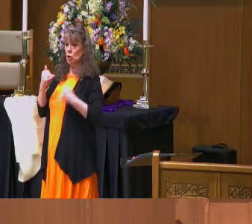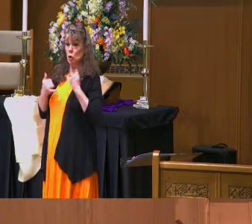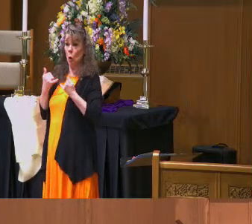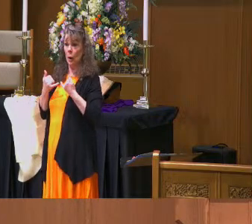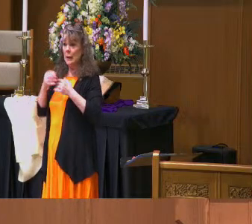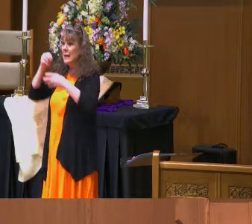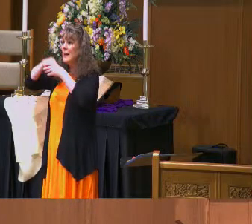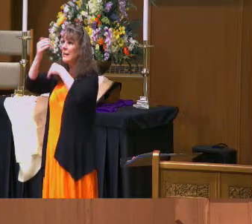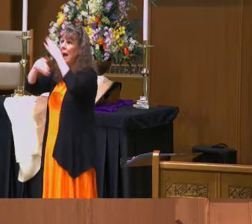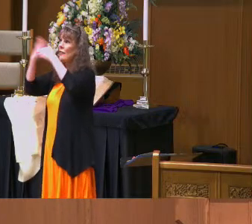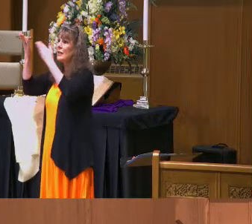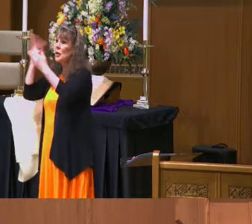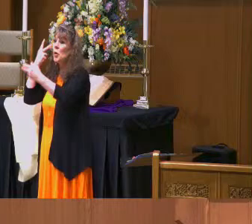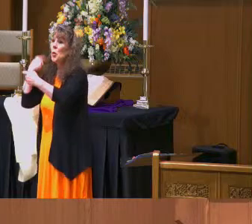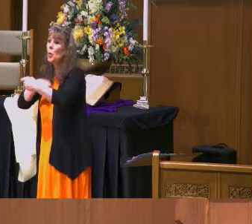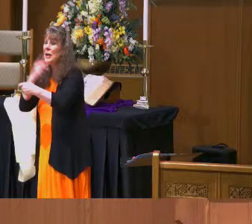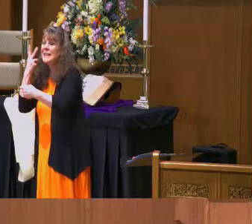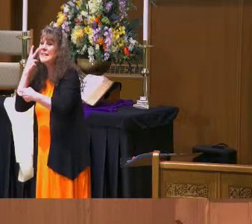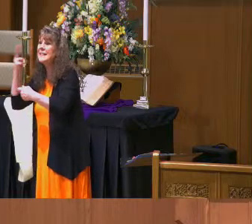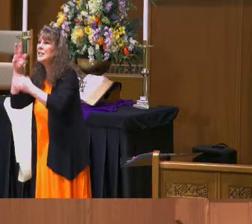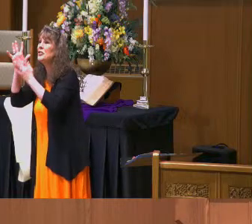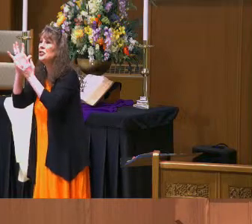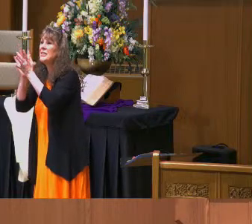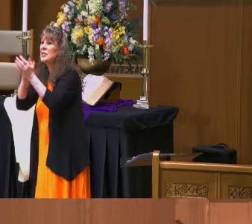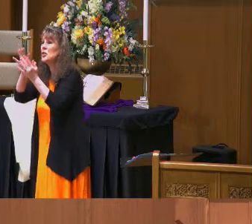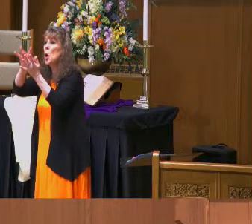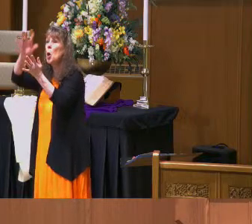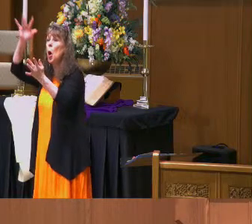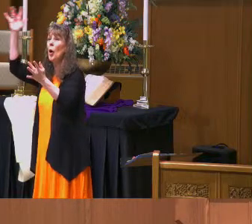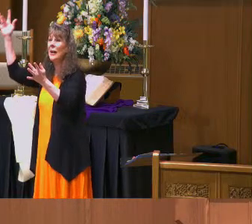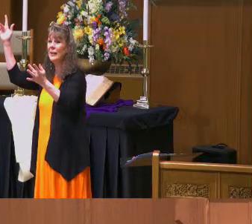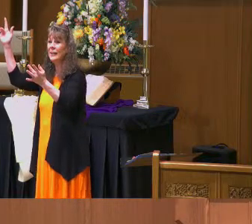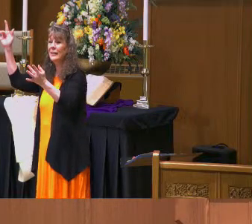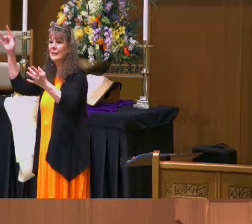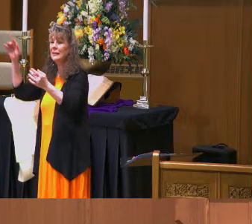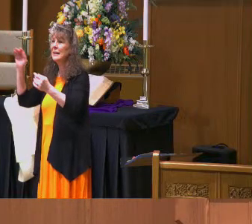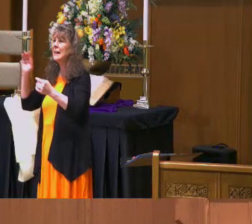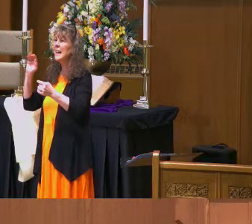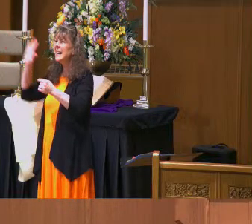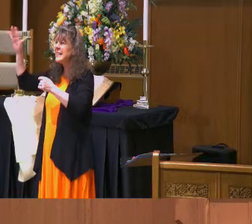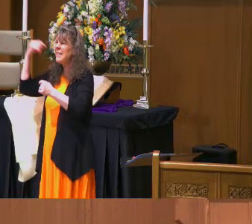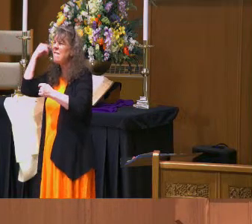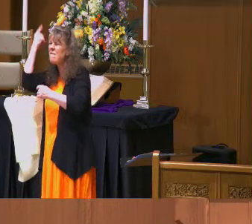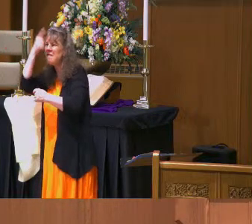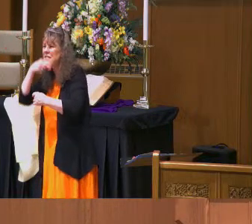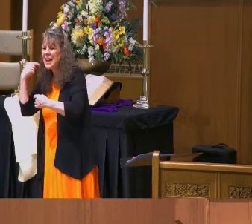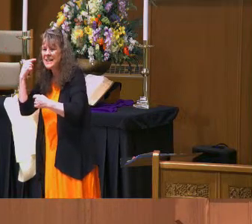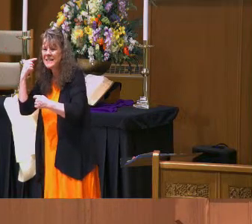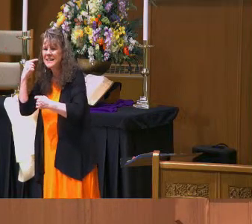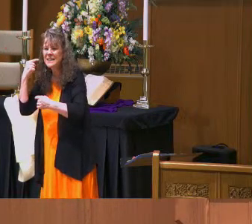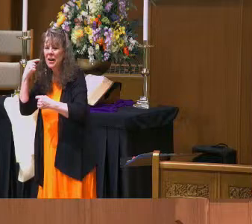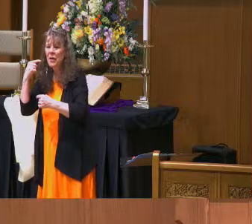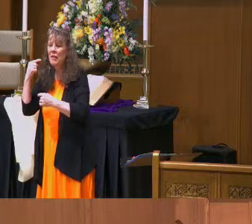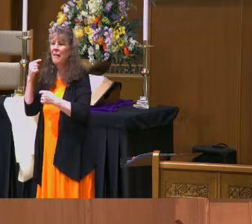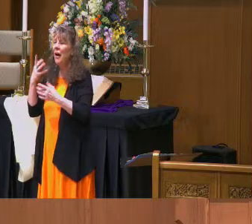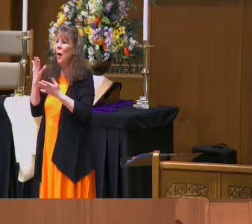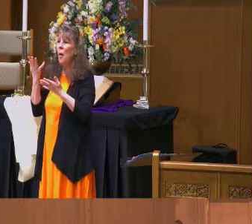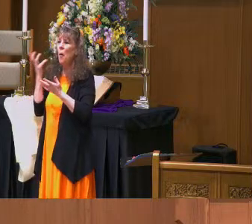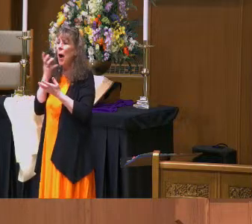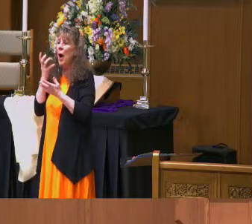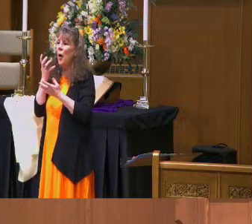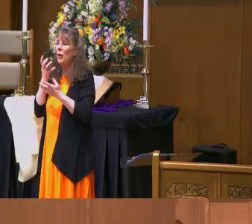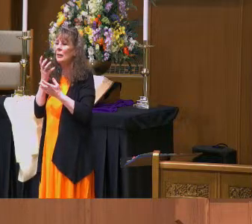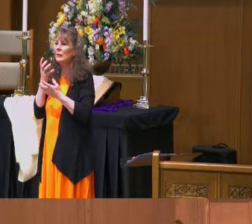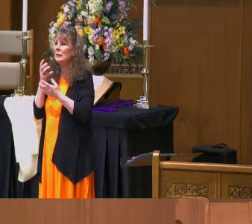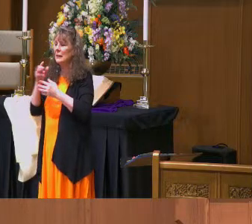we behold the glory of Jesus, the face of Jesus, the manifestation of